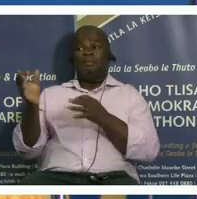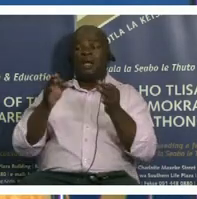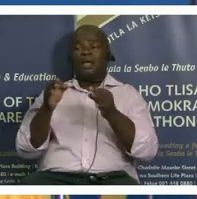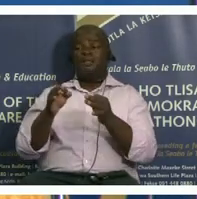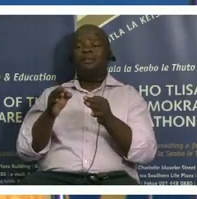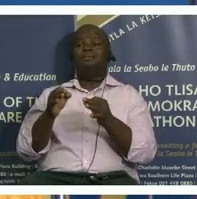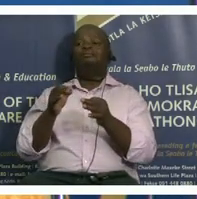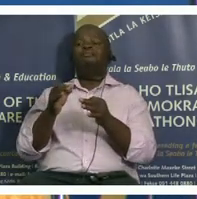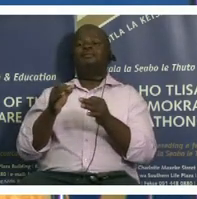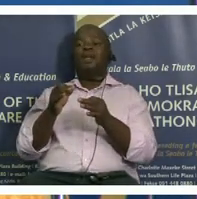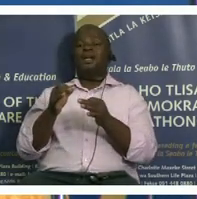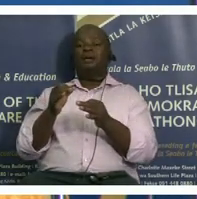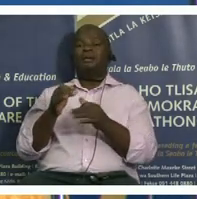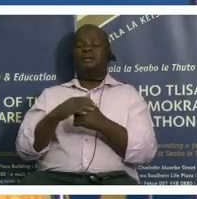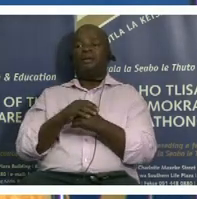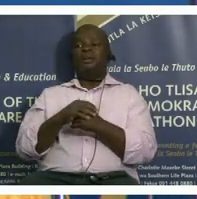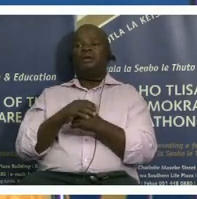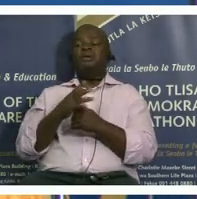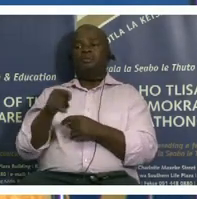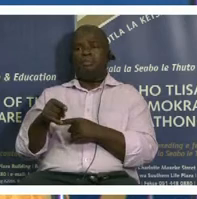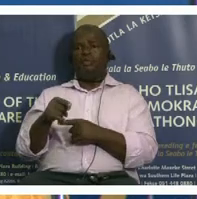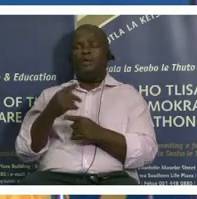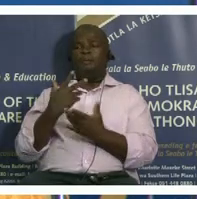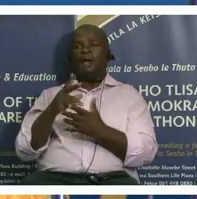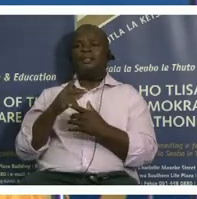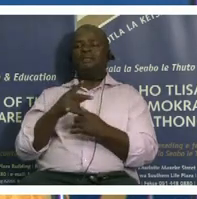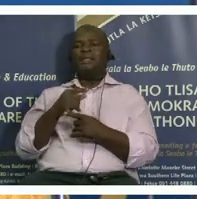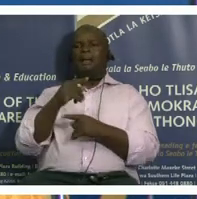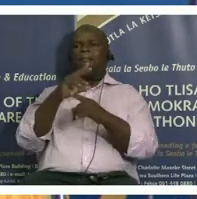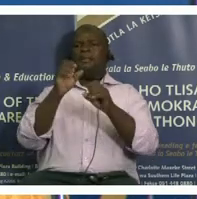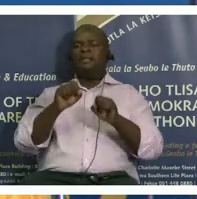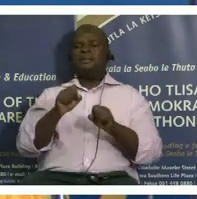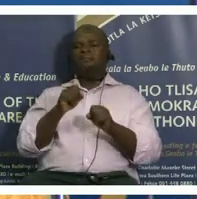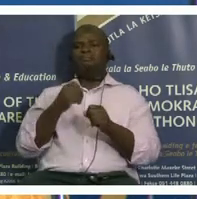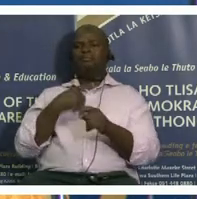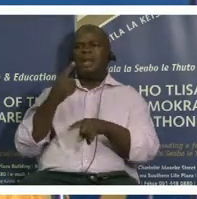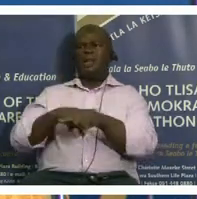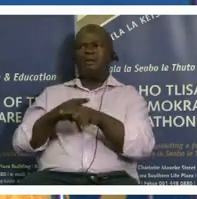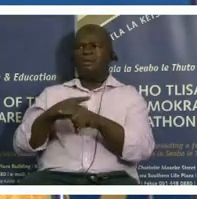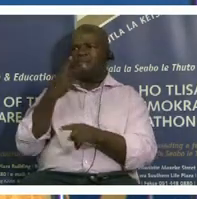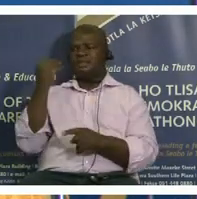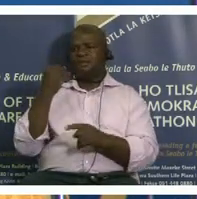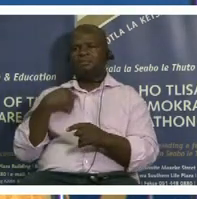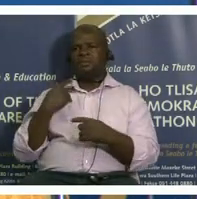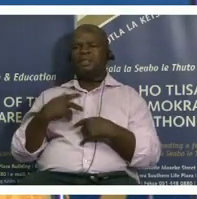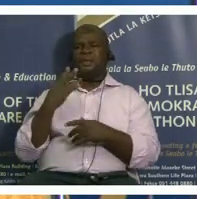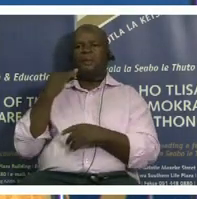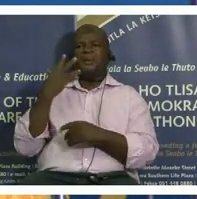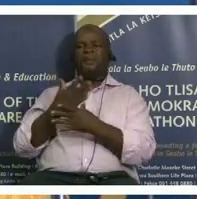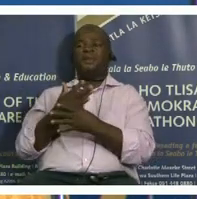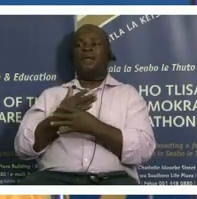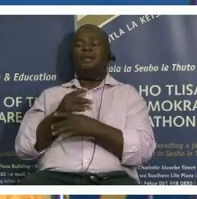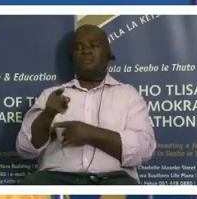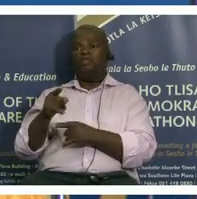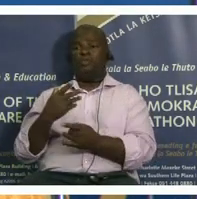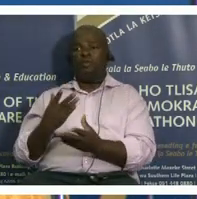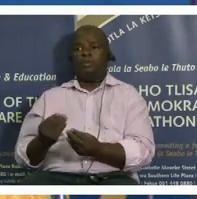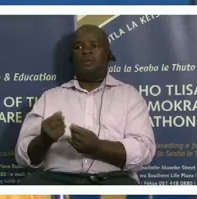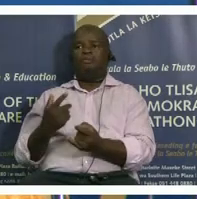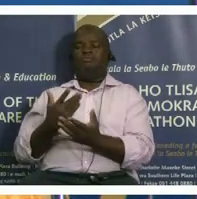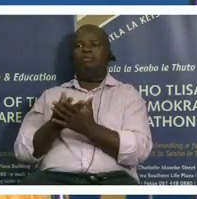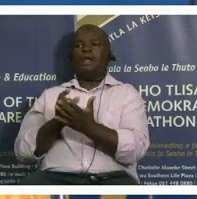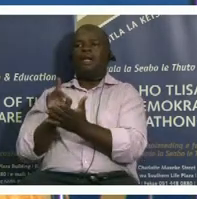are in employment of an unspecified duration and remains the most vulnerable to illegal or